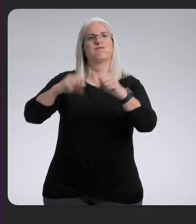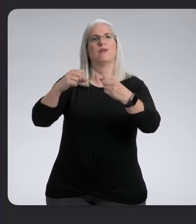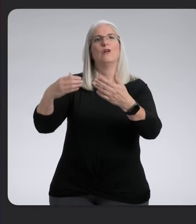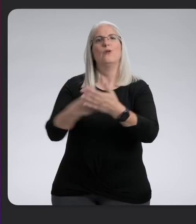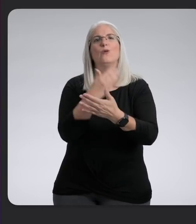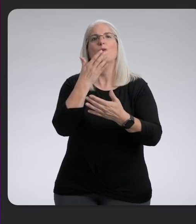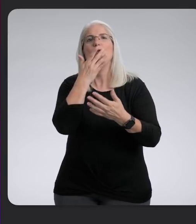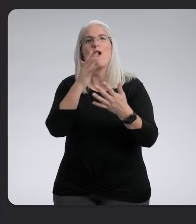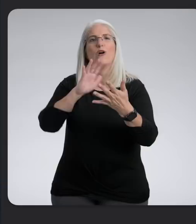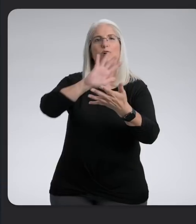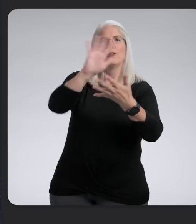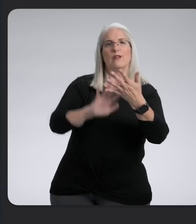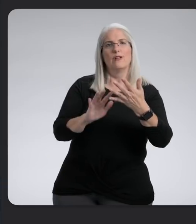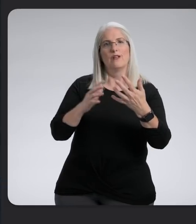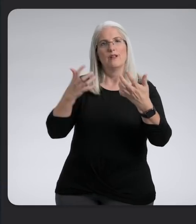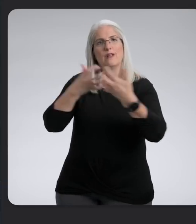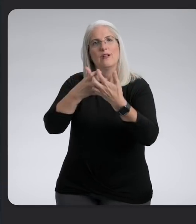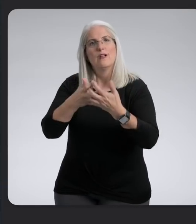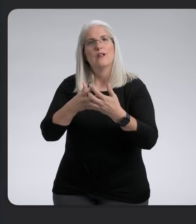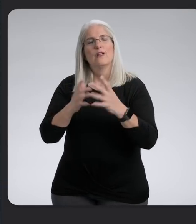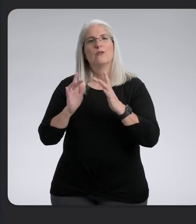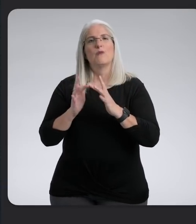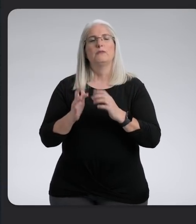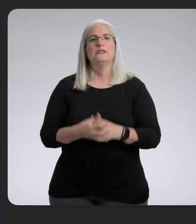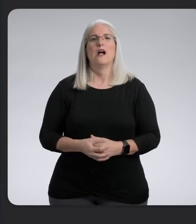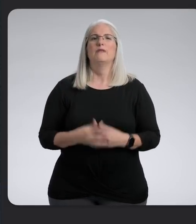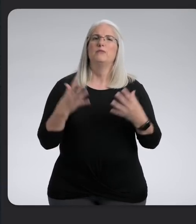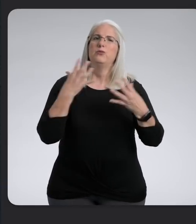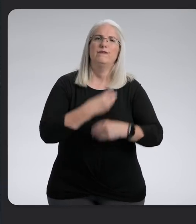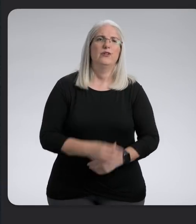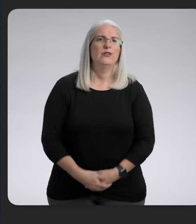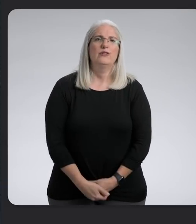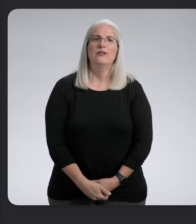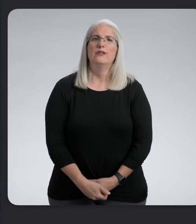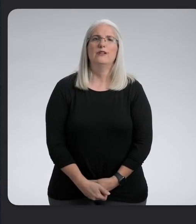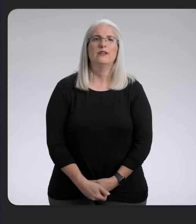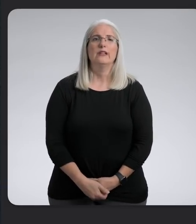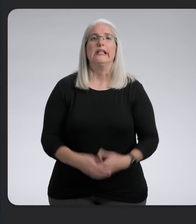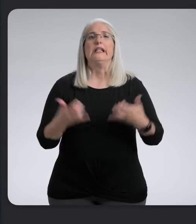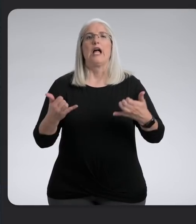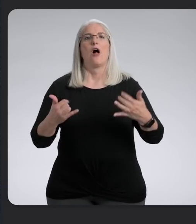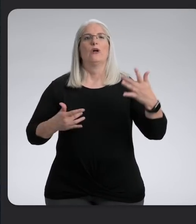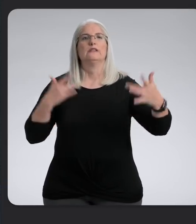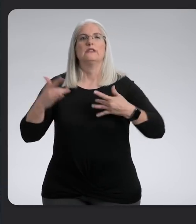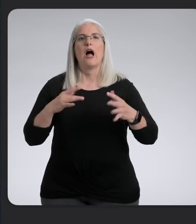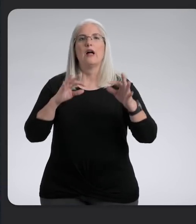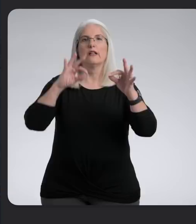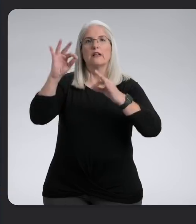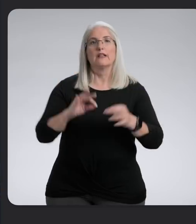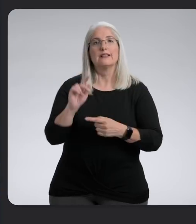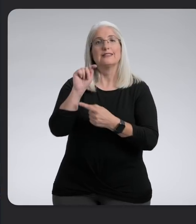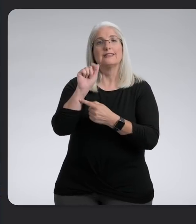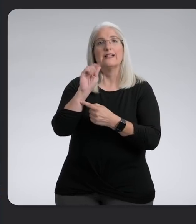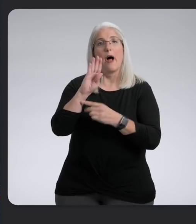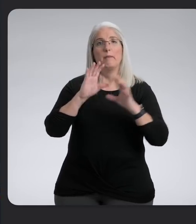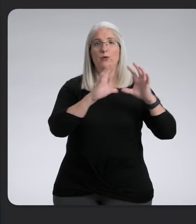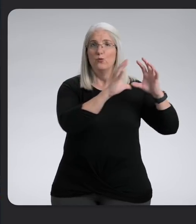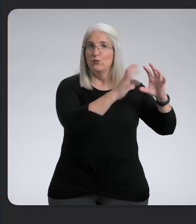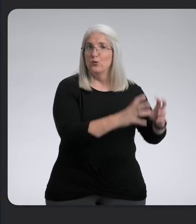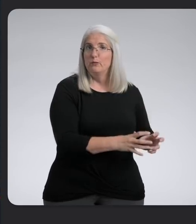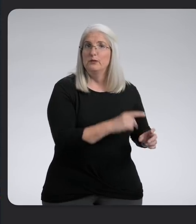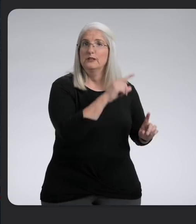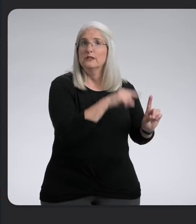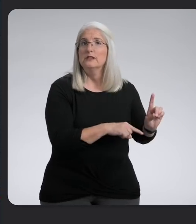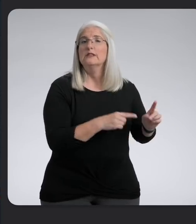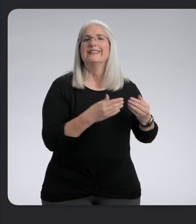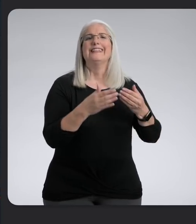looks beautiful. Next, I'm so excited to tell you about tab groups. Tab groups are an easy and lightweight way to save your tabs